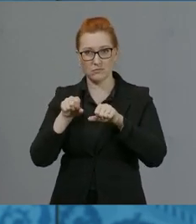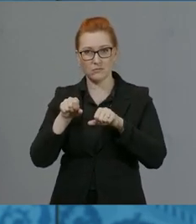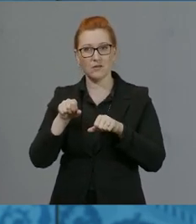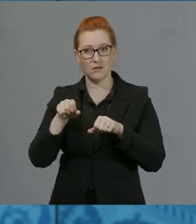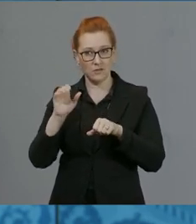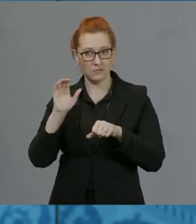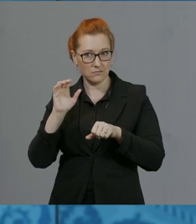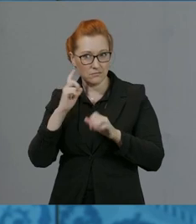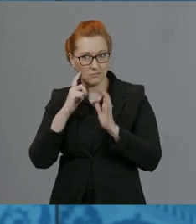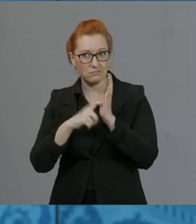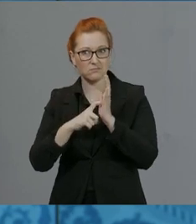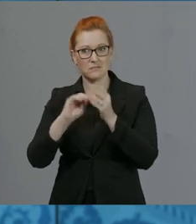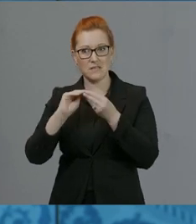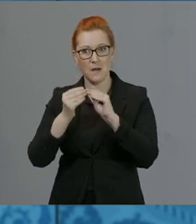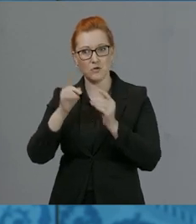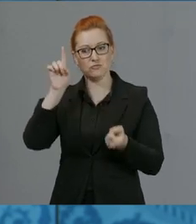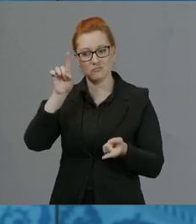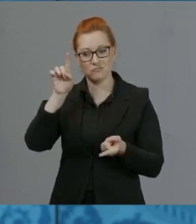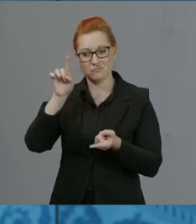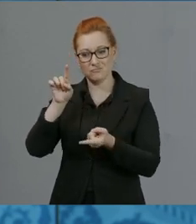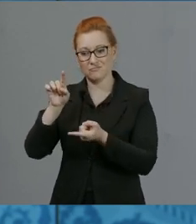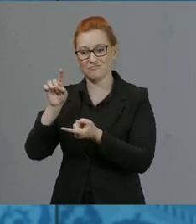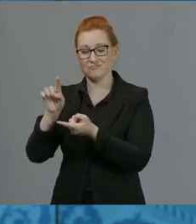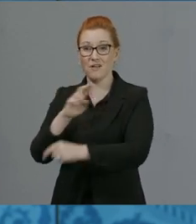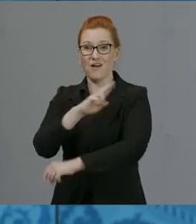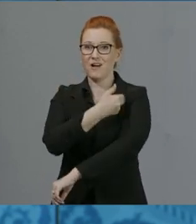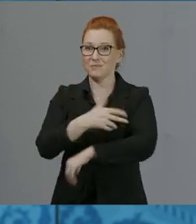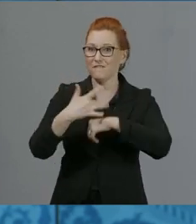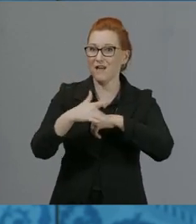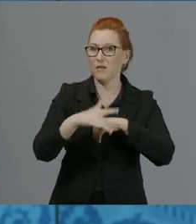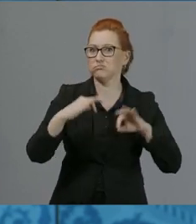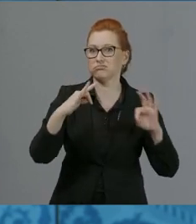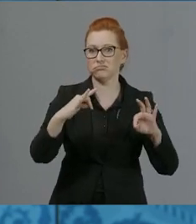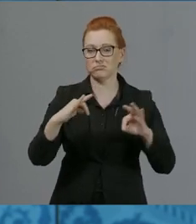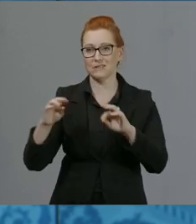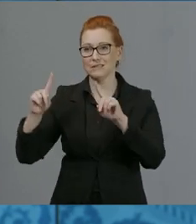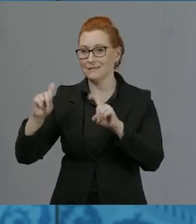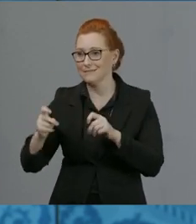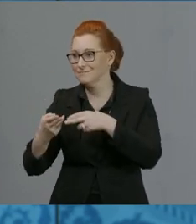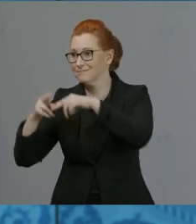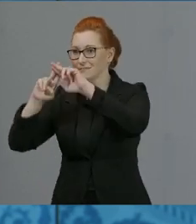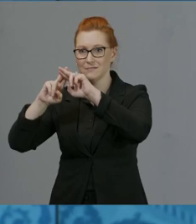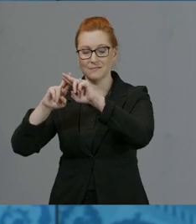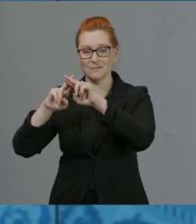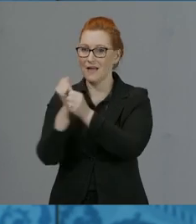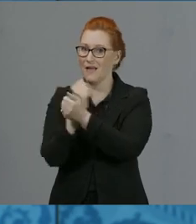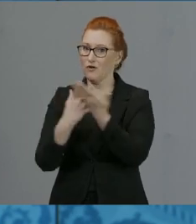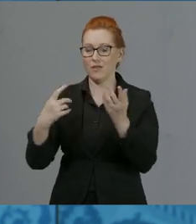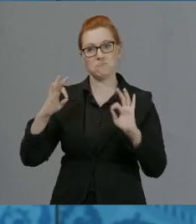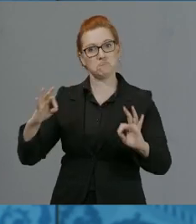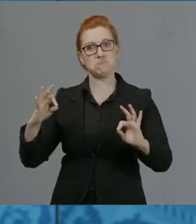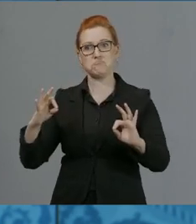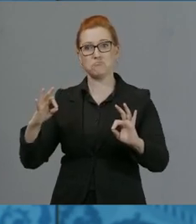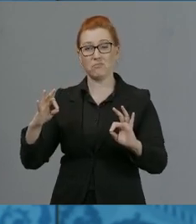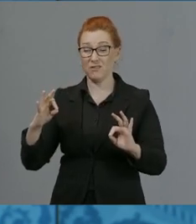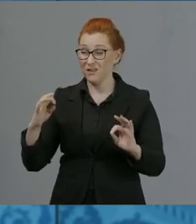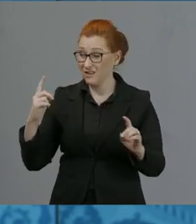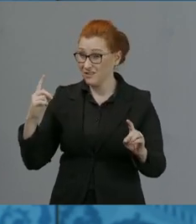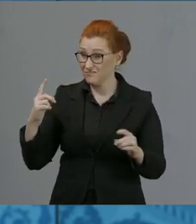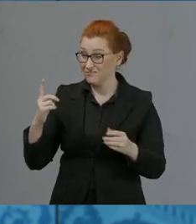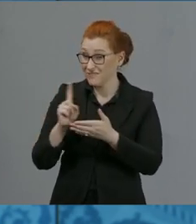symptoms, our cases, our hospital capacity, and our testing. There's more to do, but the fact that I can say that over